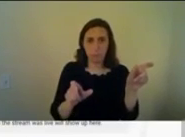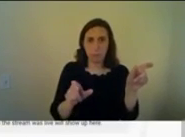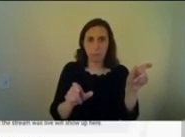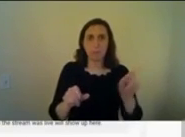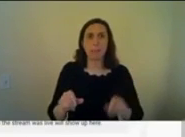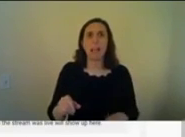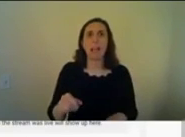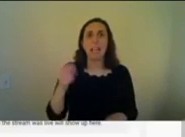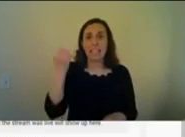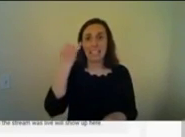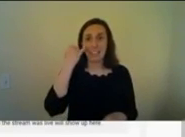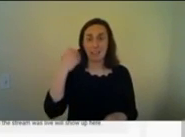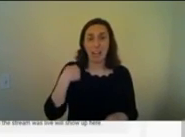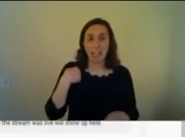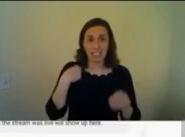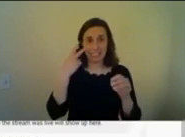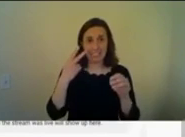should see the same power of x.